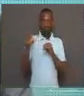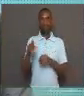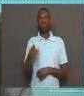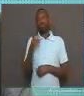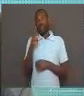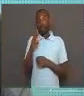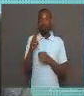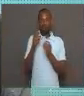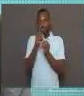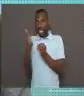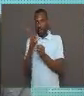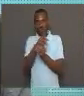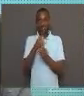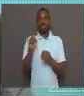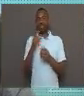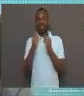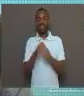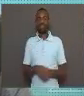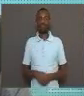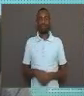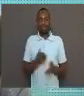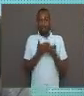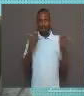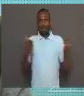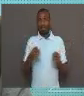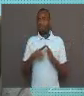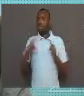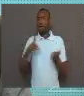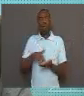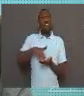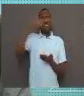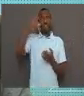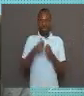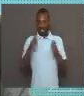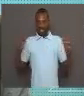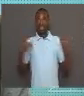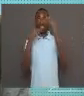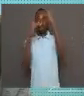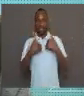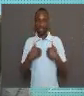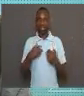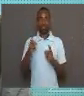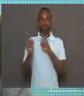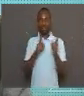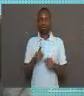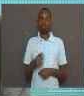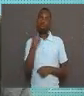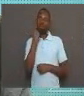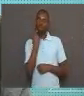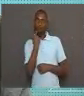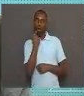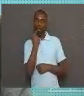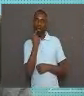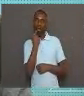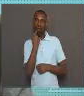Materials with very high elastic limits include rubber, as we